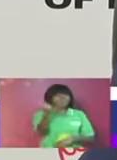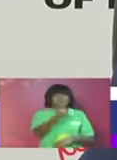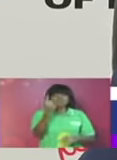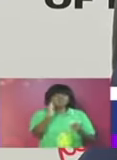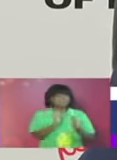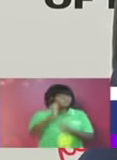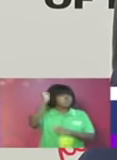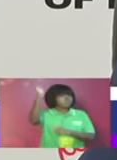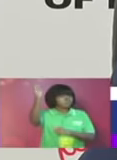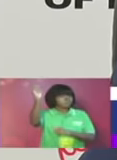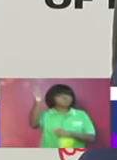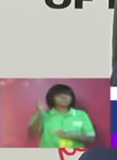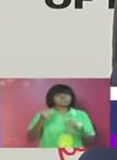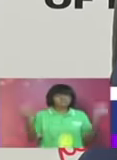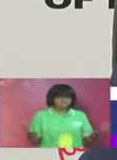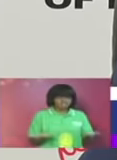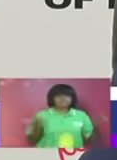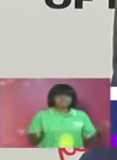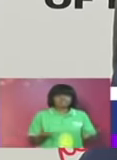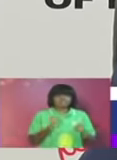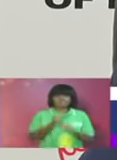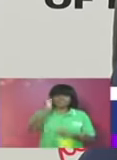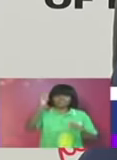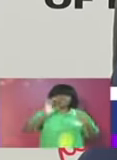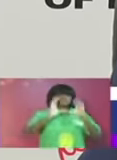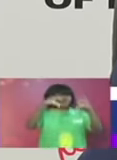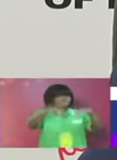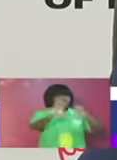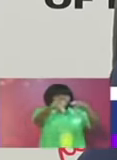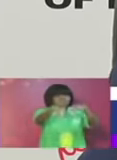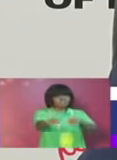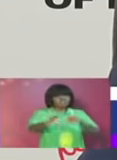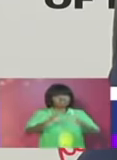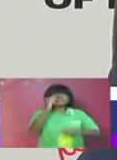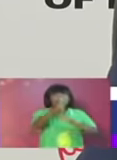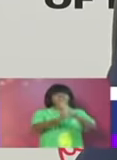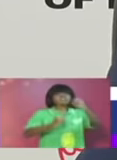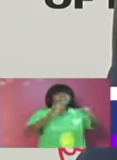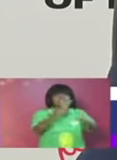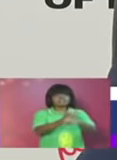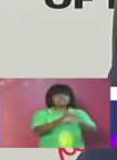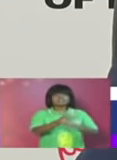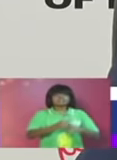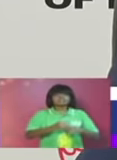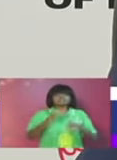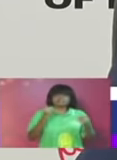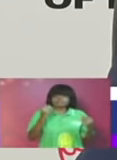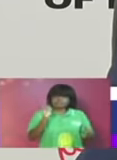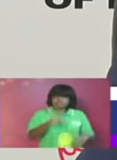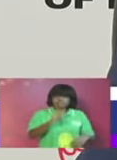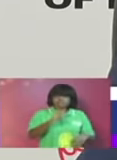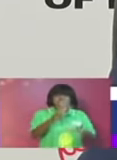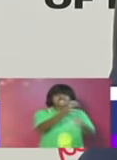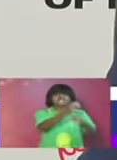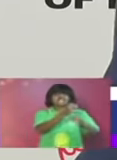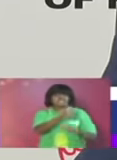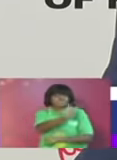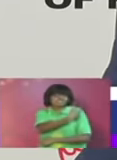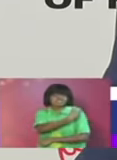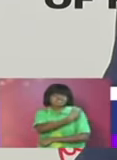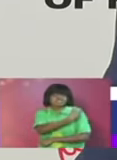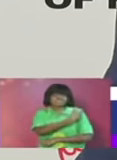it's regional, it's hemispheric, it's global. To get vaccinated, and do not